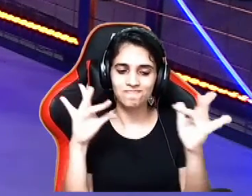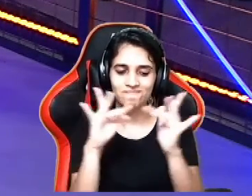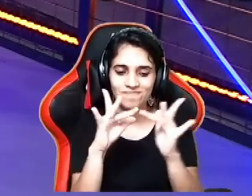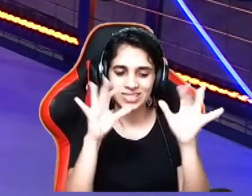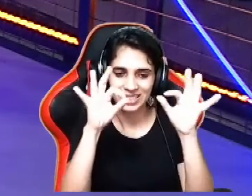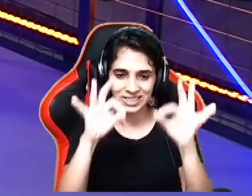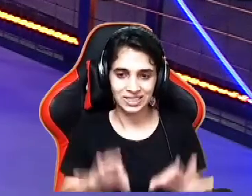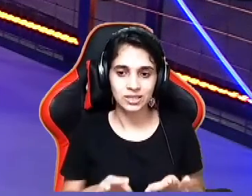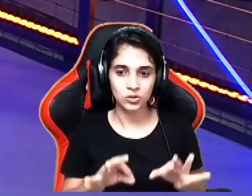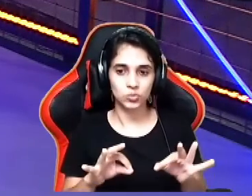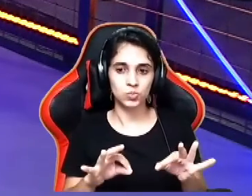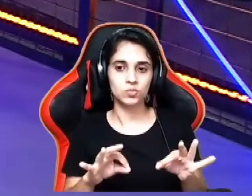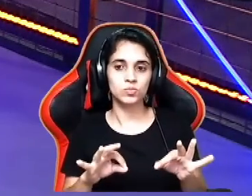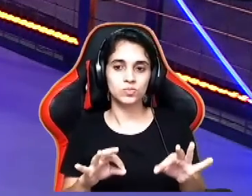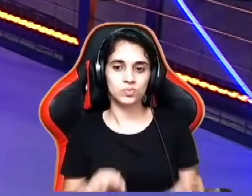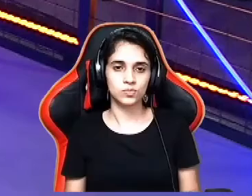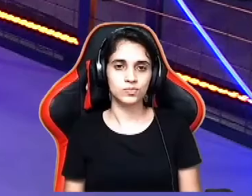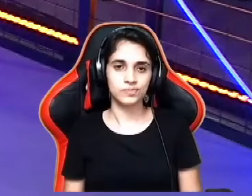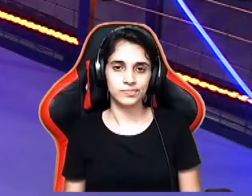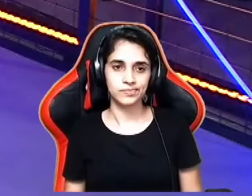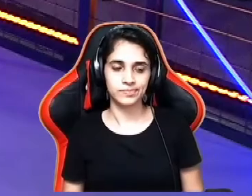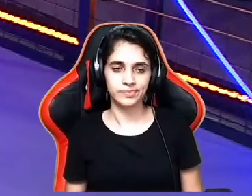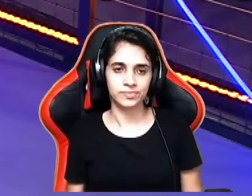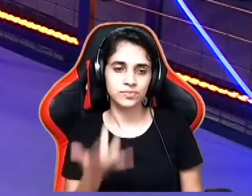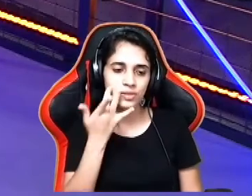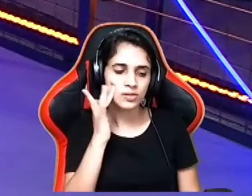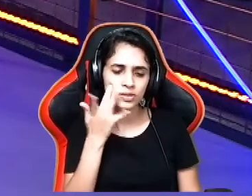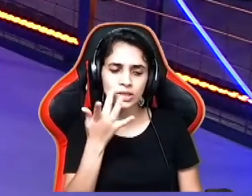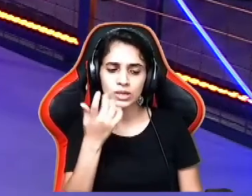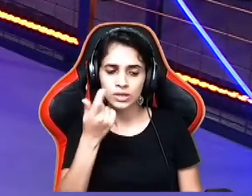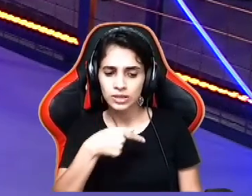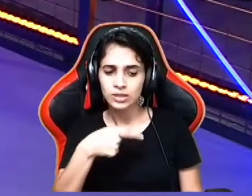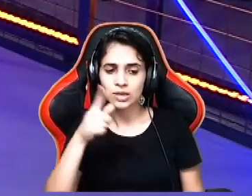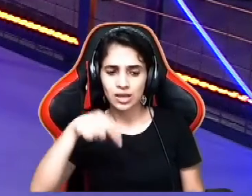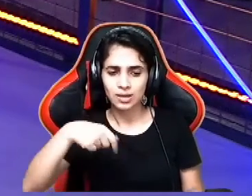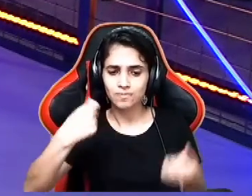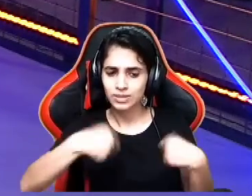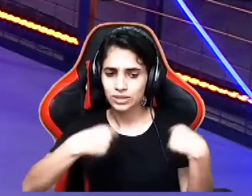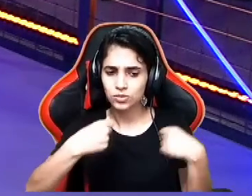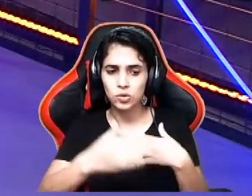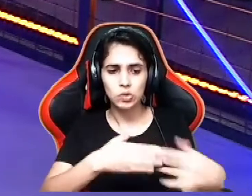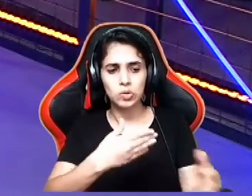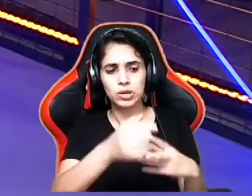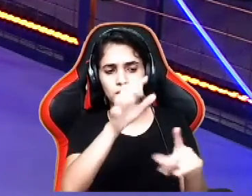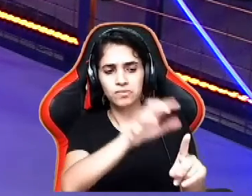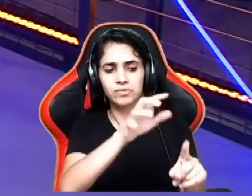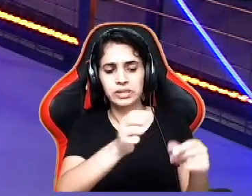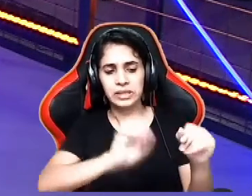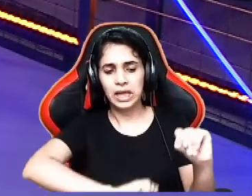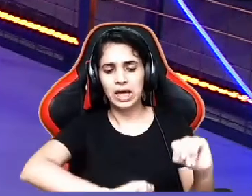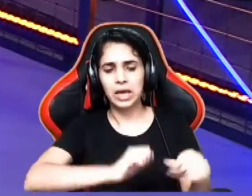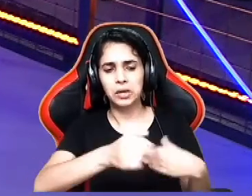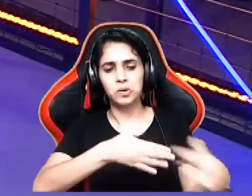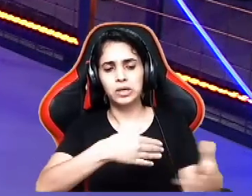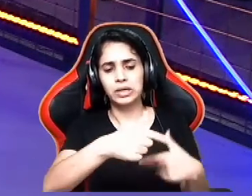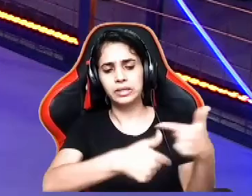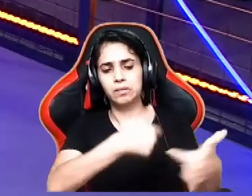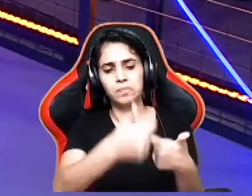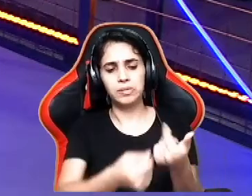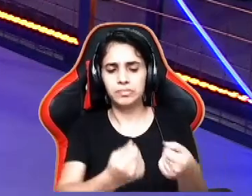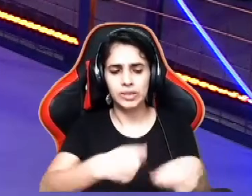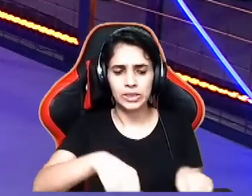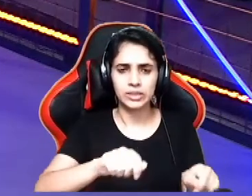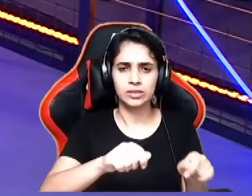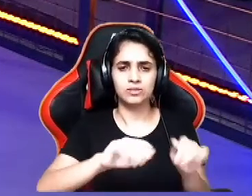Essa, so-called essa questão match. dela é Do you fundamental think ou qualquer this is influencer essential, or any precisa influencer could precisa disso? work